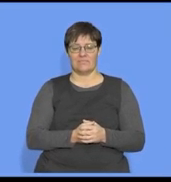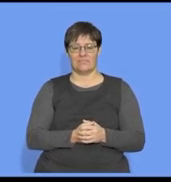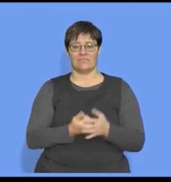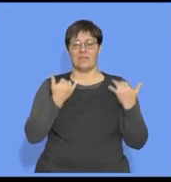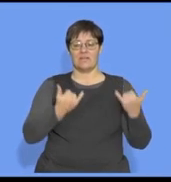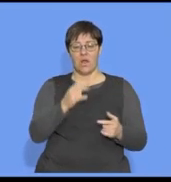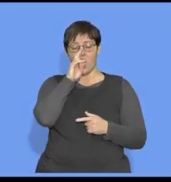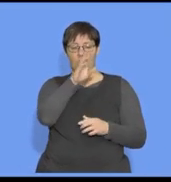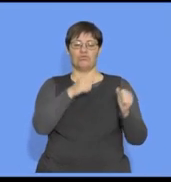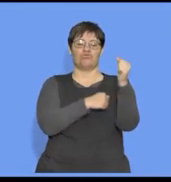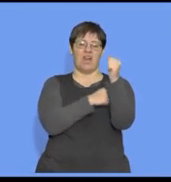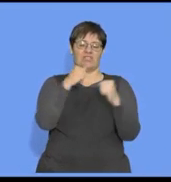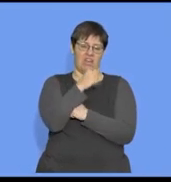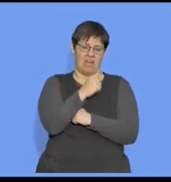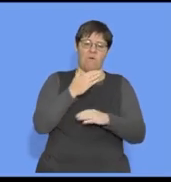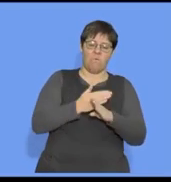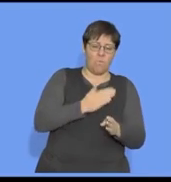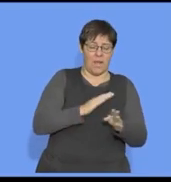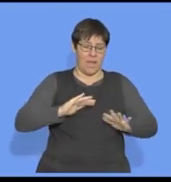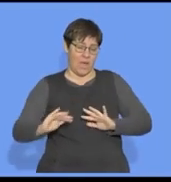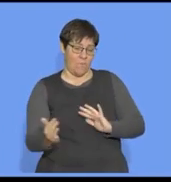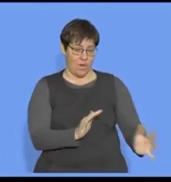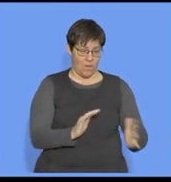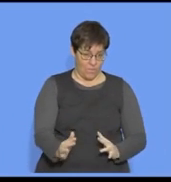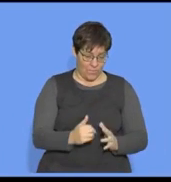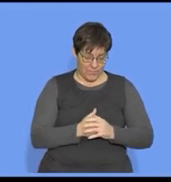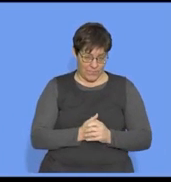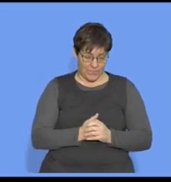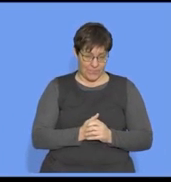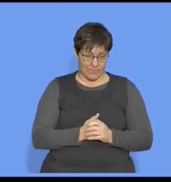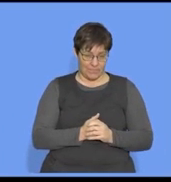Now we're looking at the structure and functions of the eye.